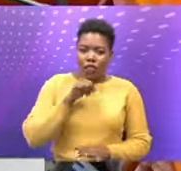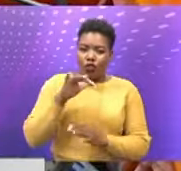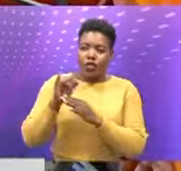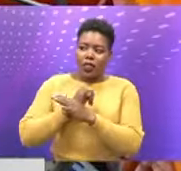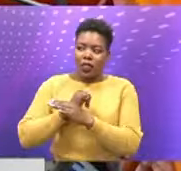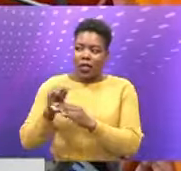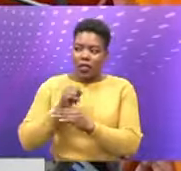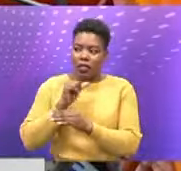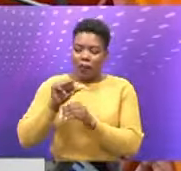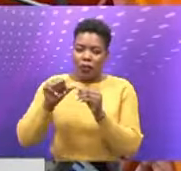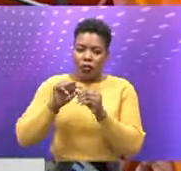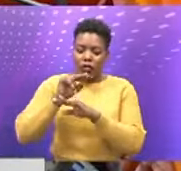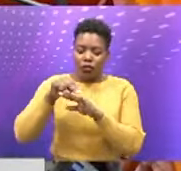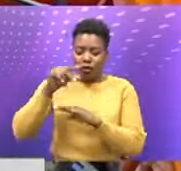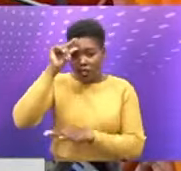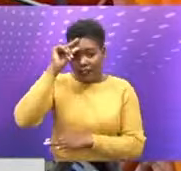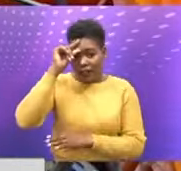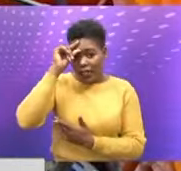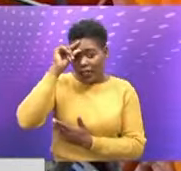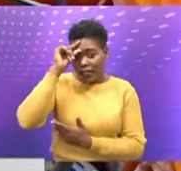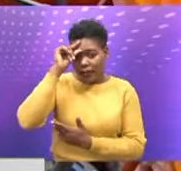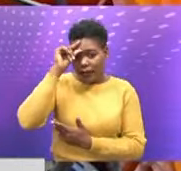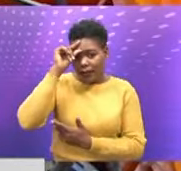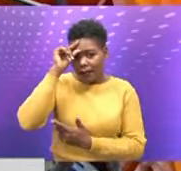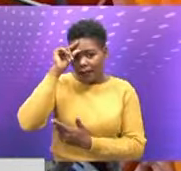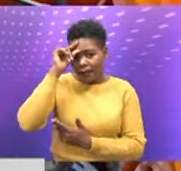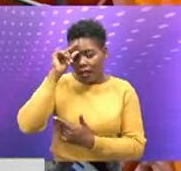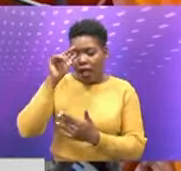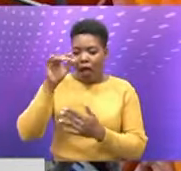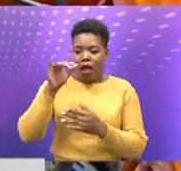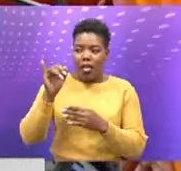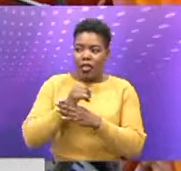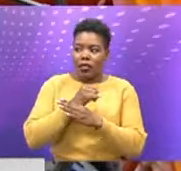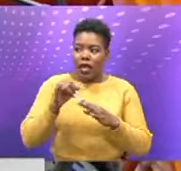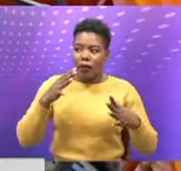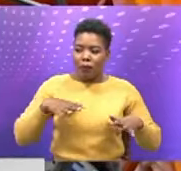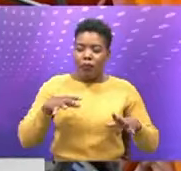national government, but let's look at it. Where are most interns working?